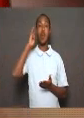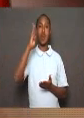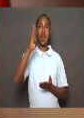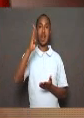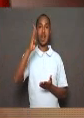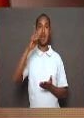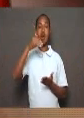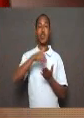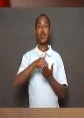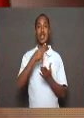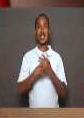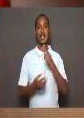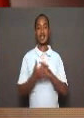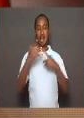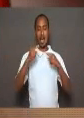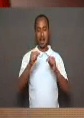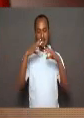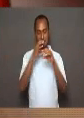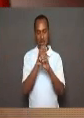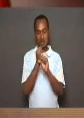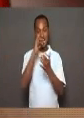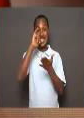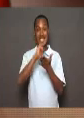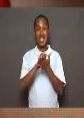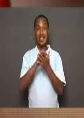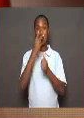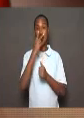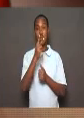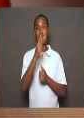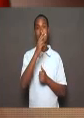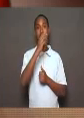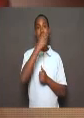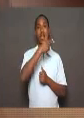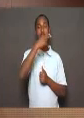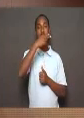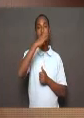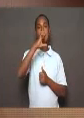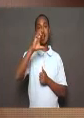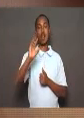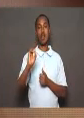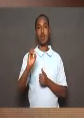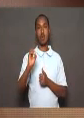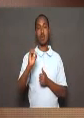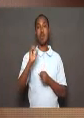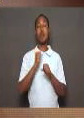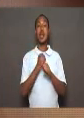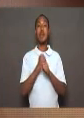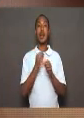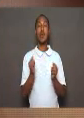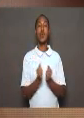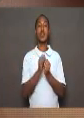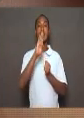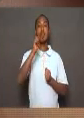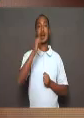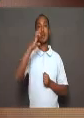also discuss an experiment that shows how chlorous acid is prepared using